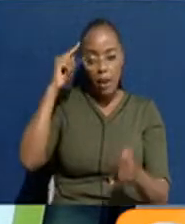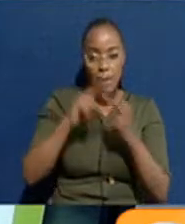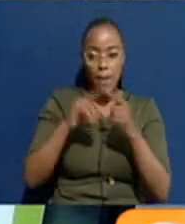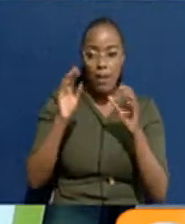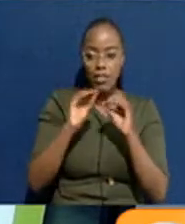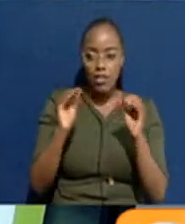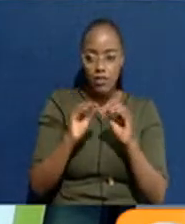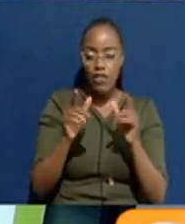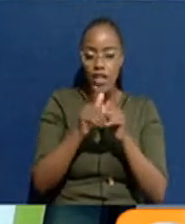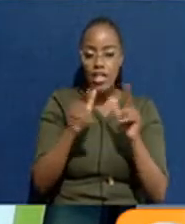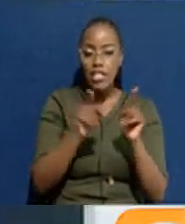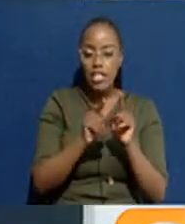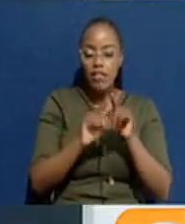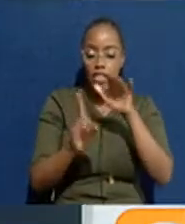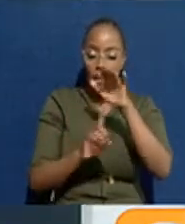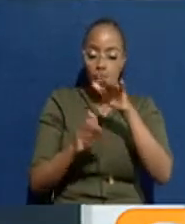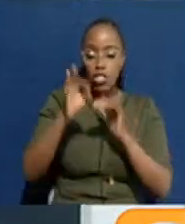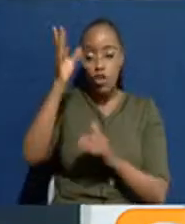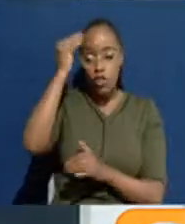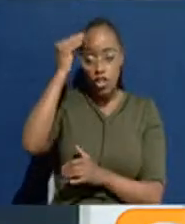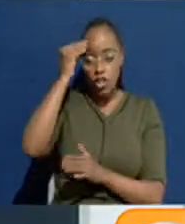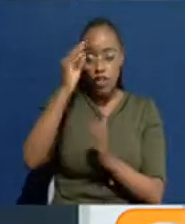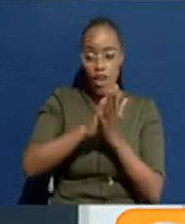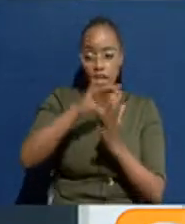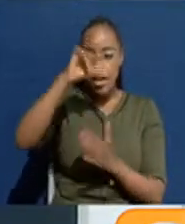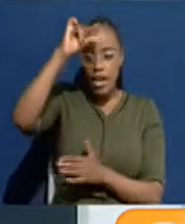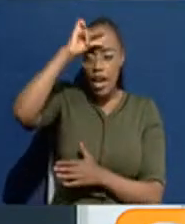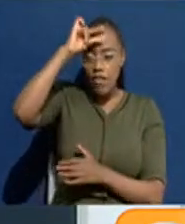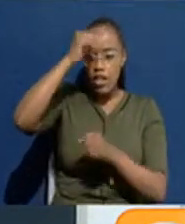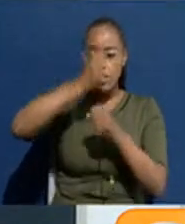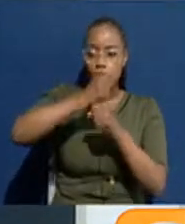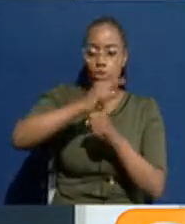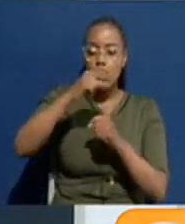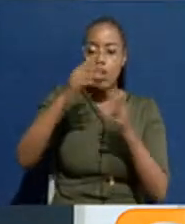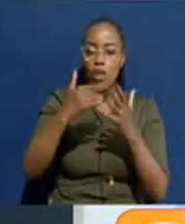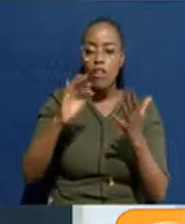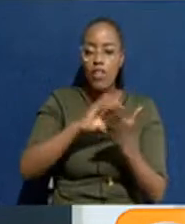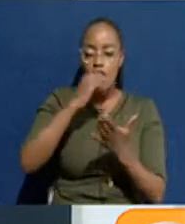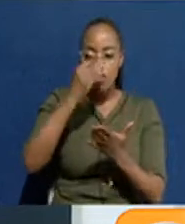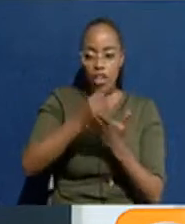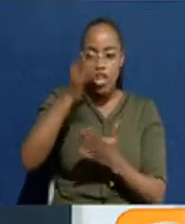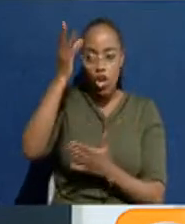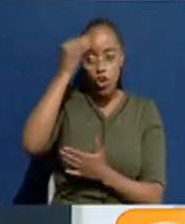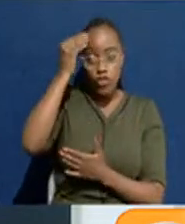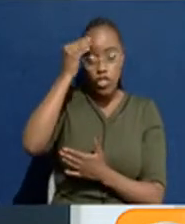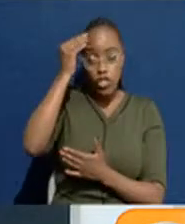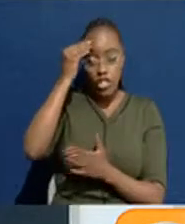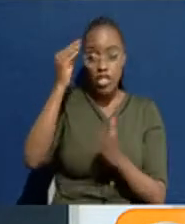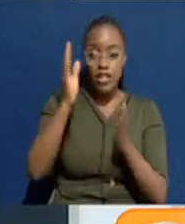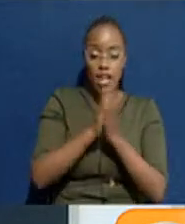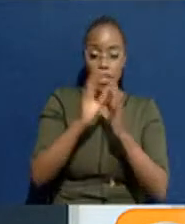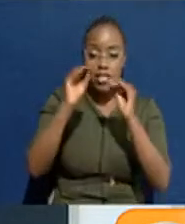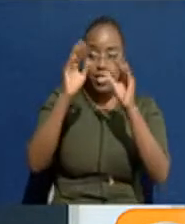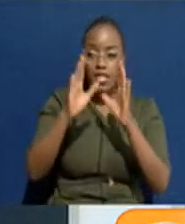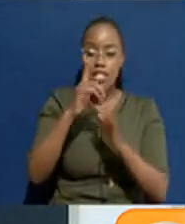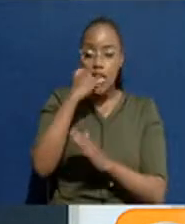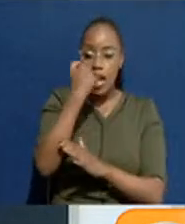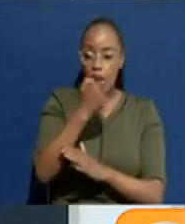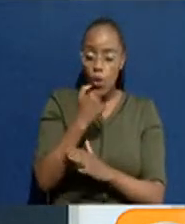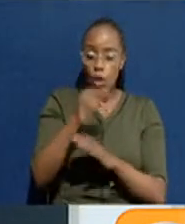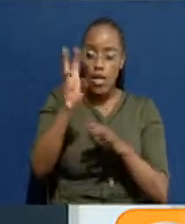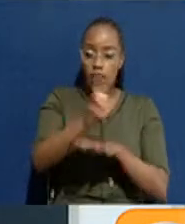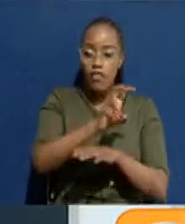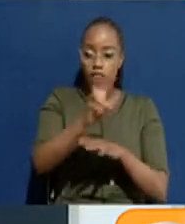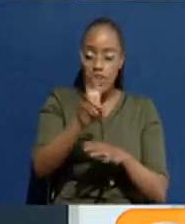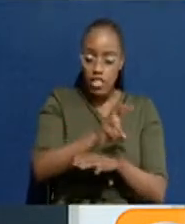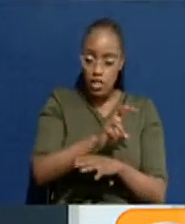back. Let us call out the Minister of Education and the government to do the right thing in the funding of education. And teachers who invigilated,